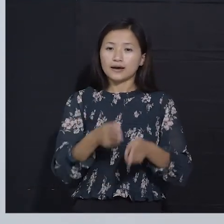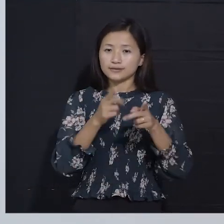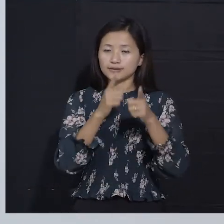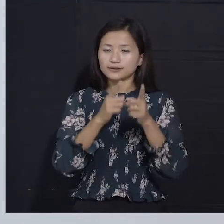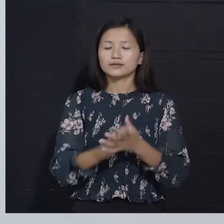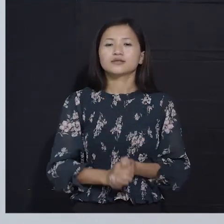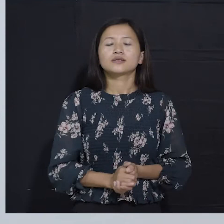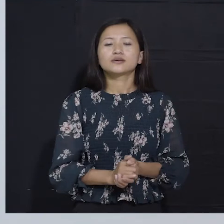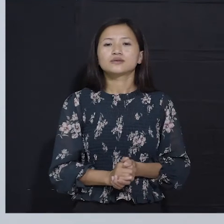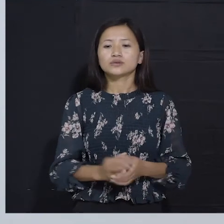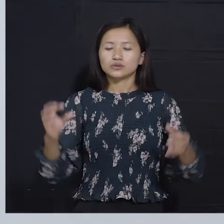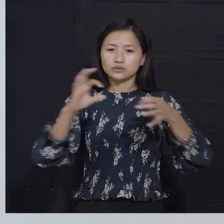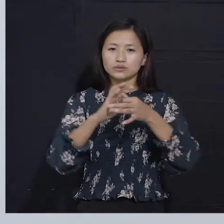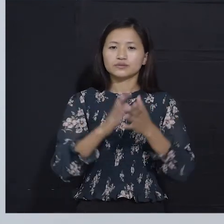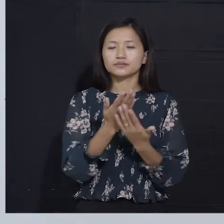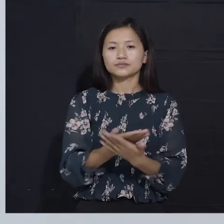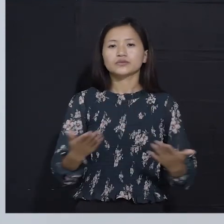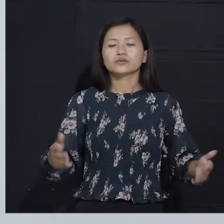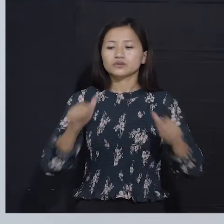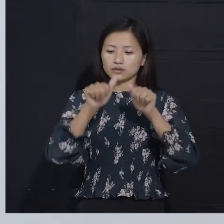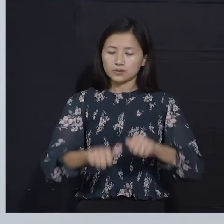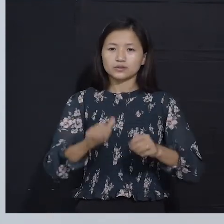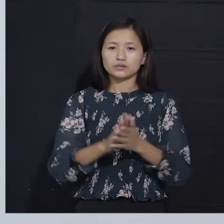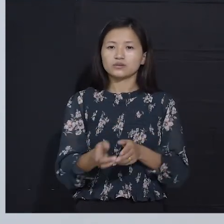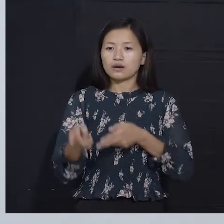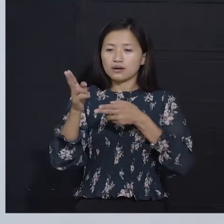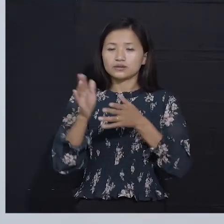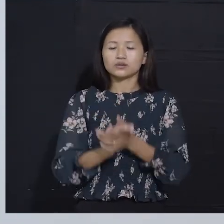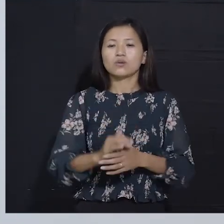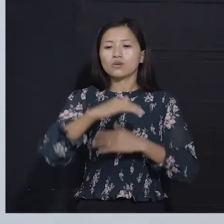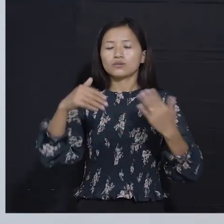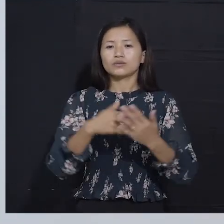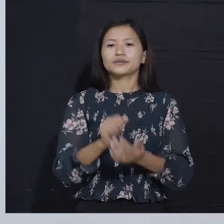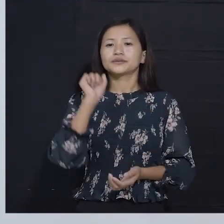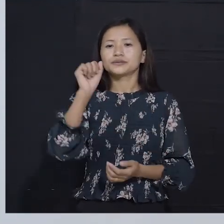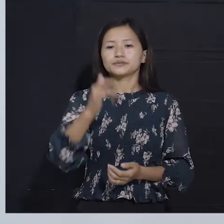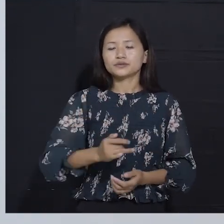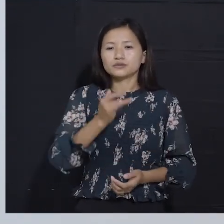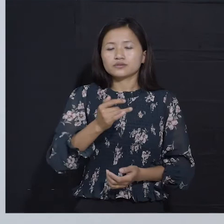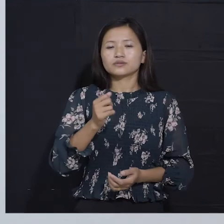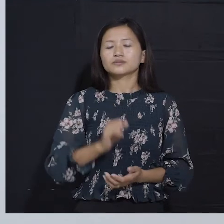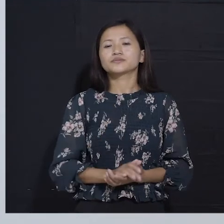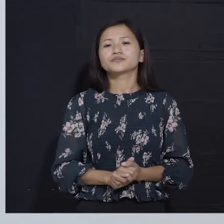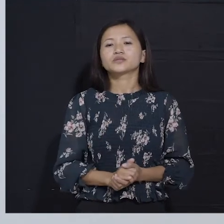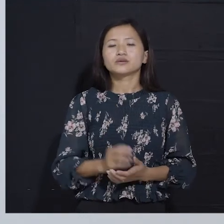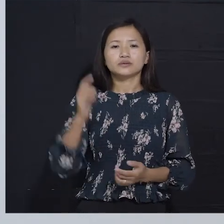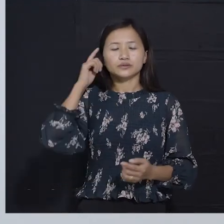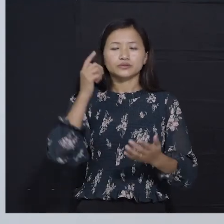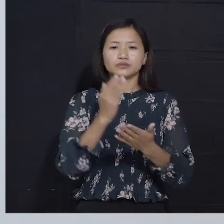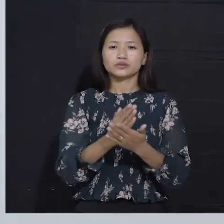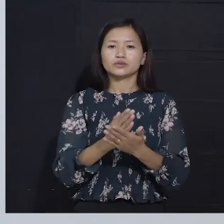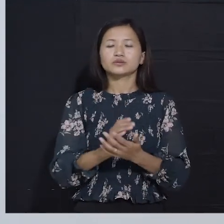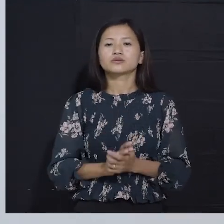can also join them because he was able to hunt an animal all by himself. So he got so happy, he trust. That